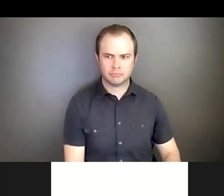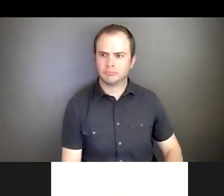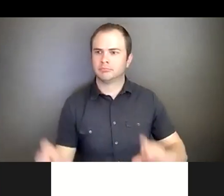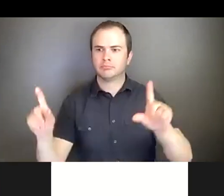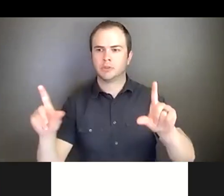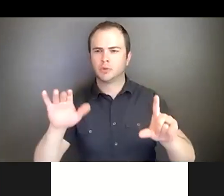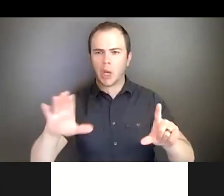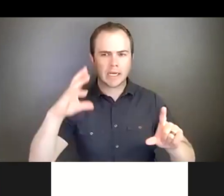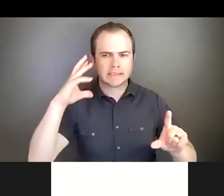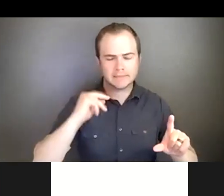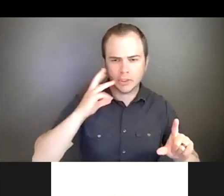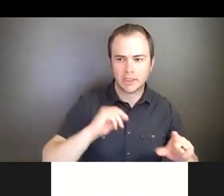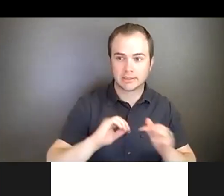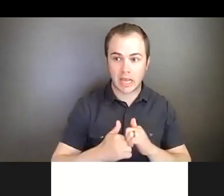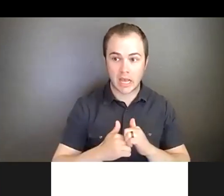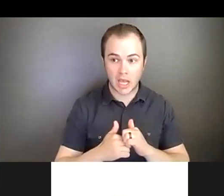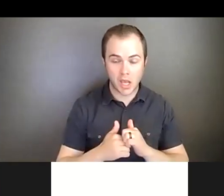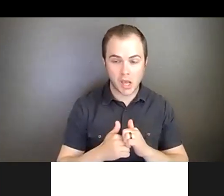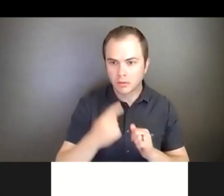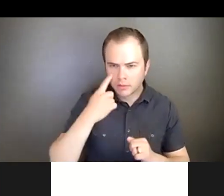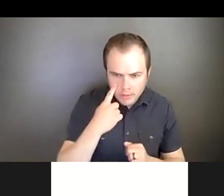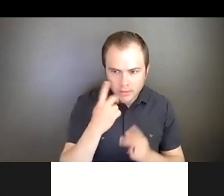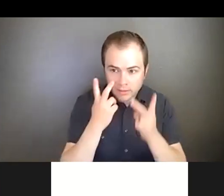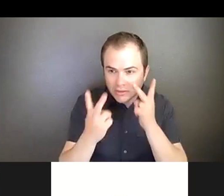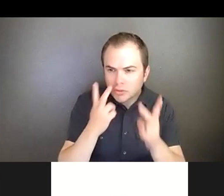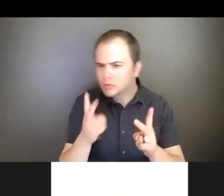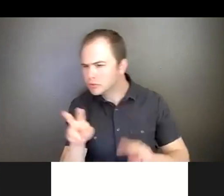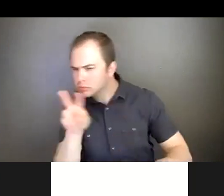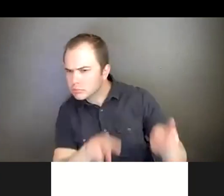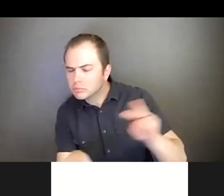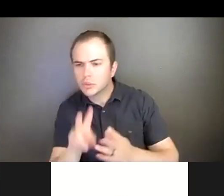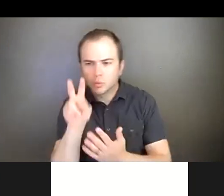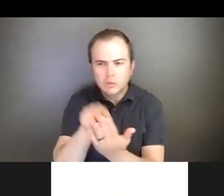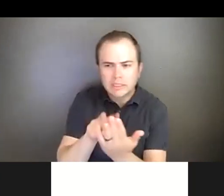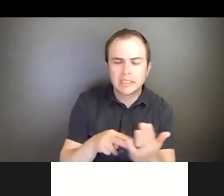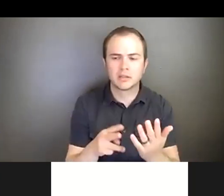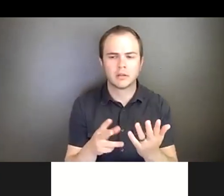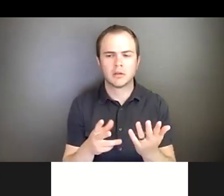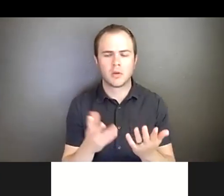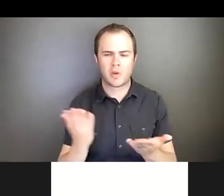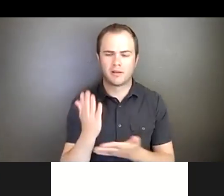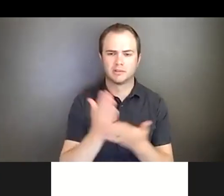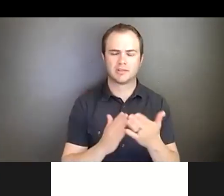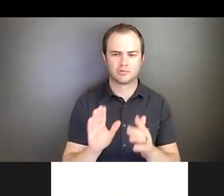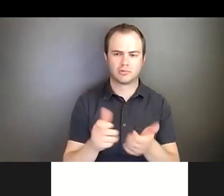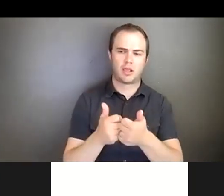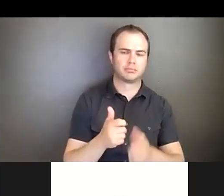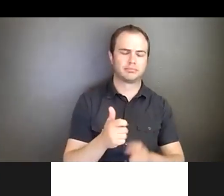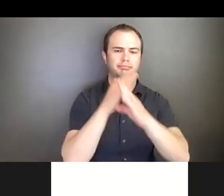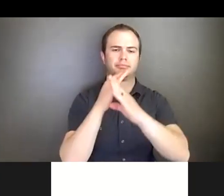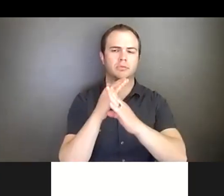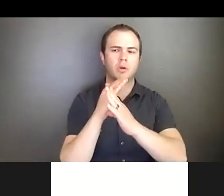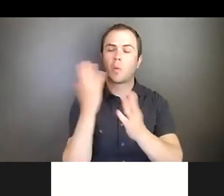what are some of the obstacles, and what makes something easier? And that's really how I want you